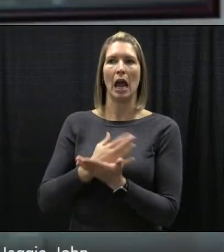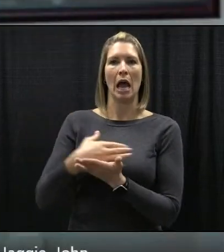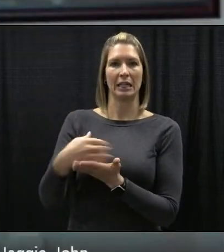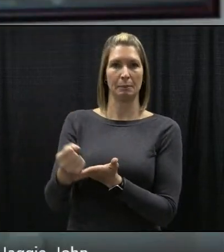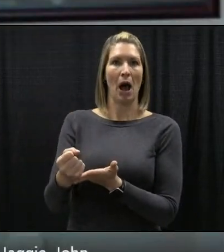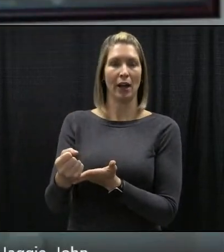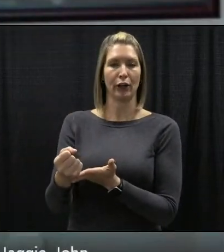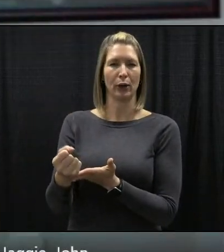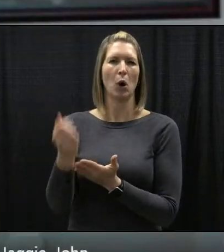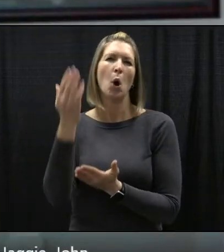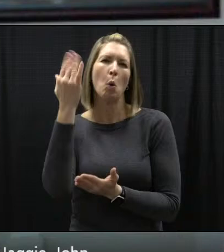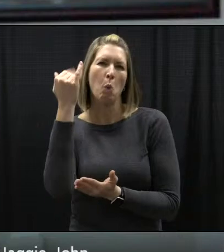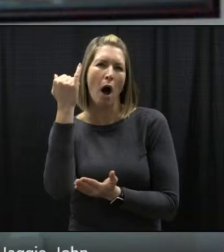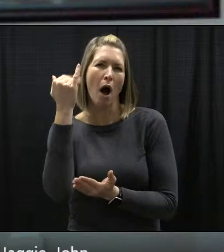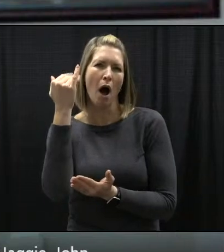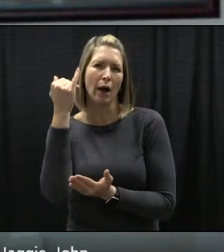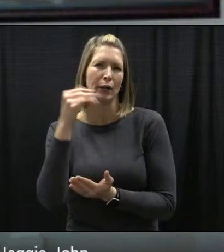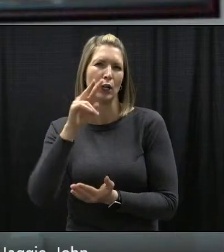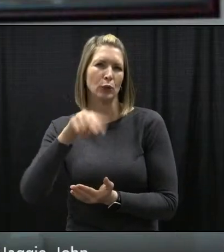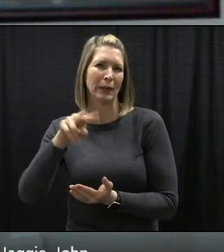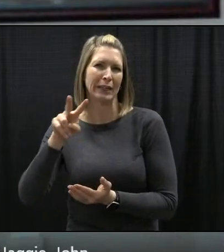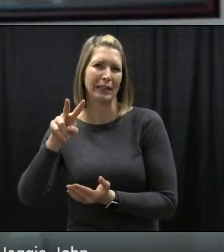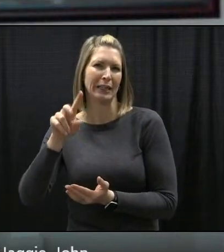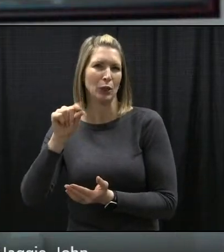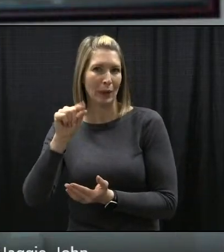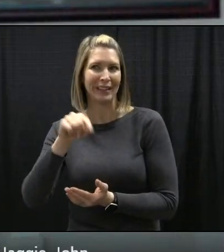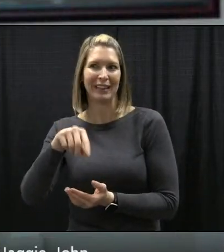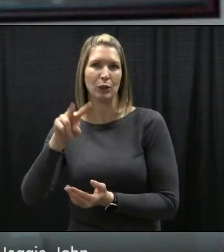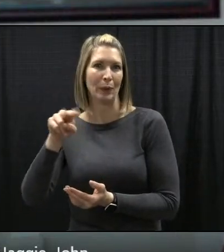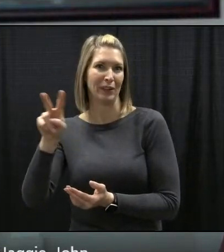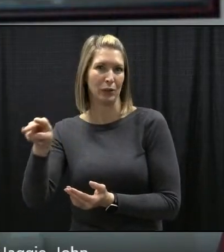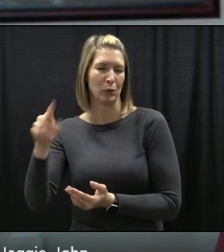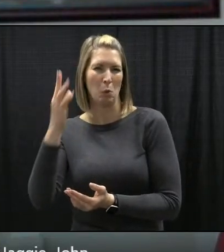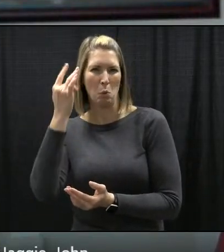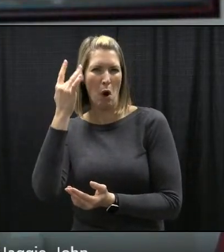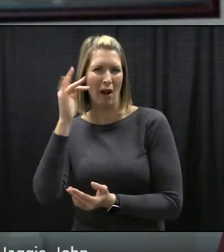That's a good question. I think when we introduce